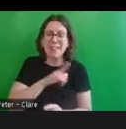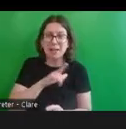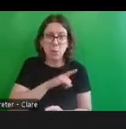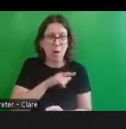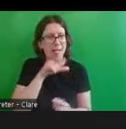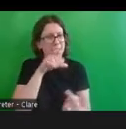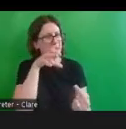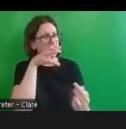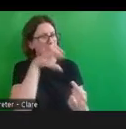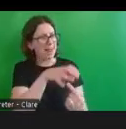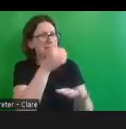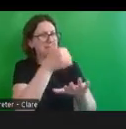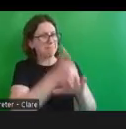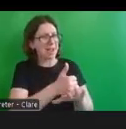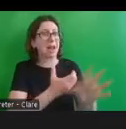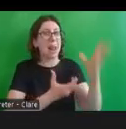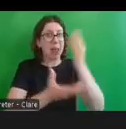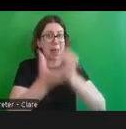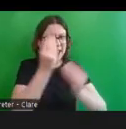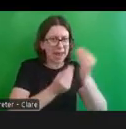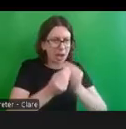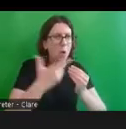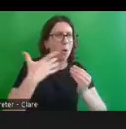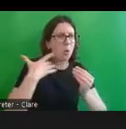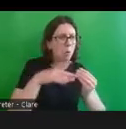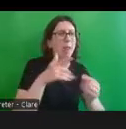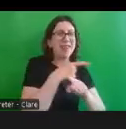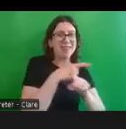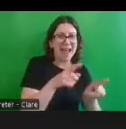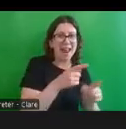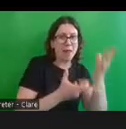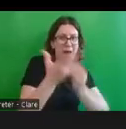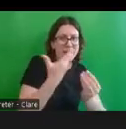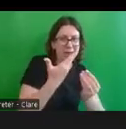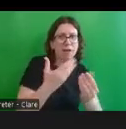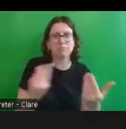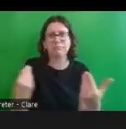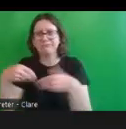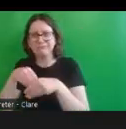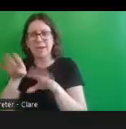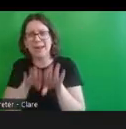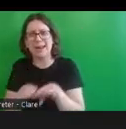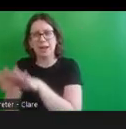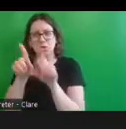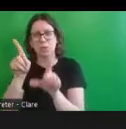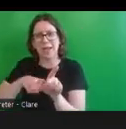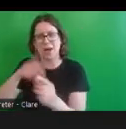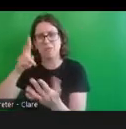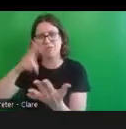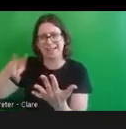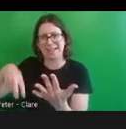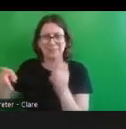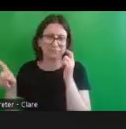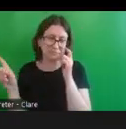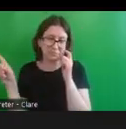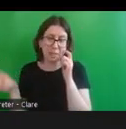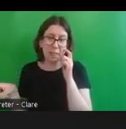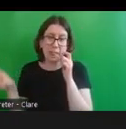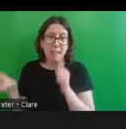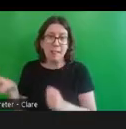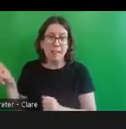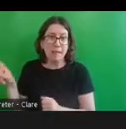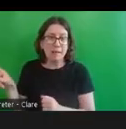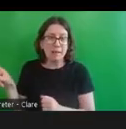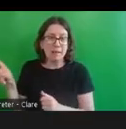learning into the National Year of Reading. Next slide. And this is one for those